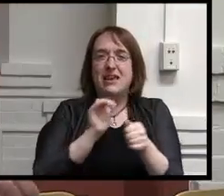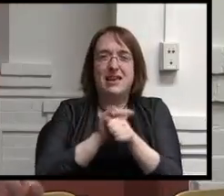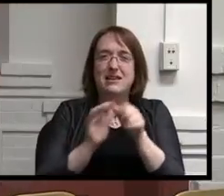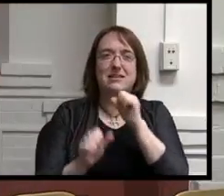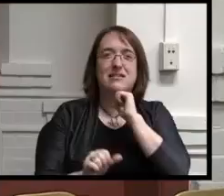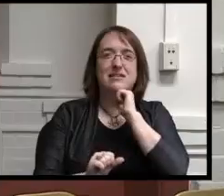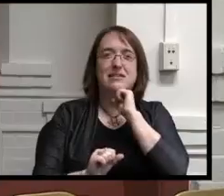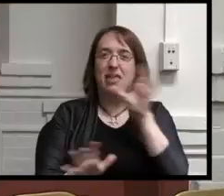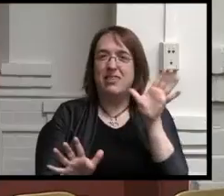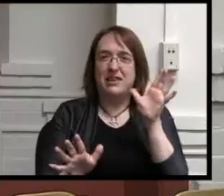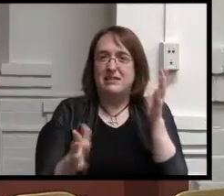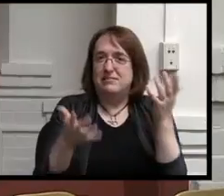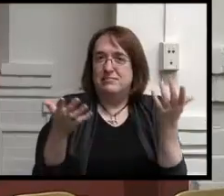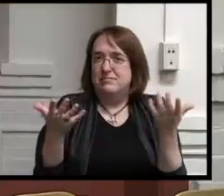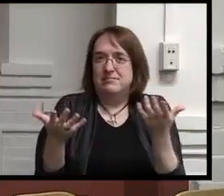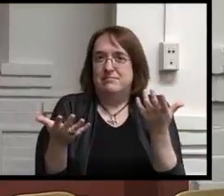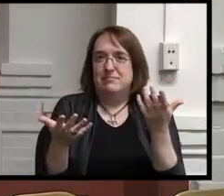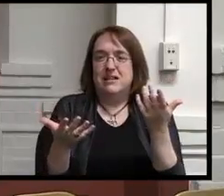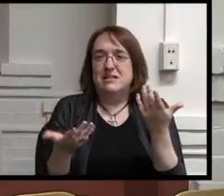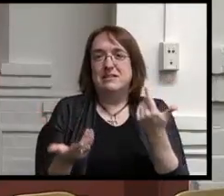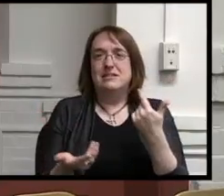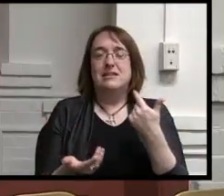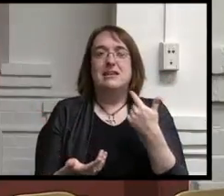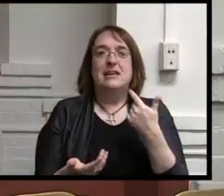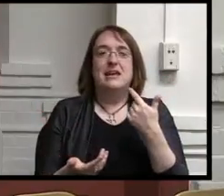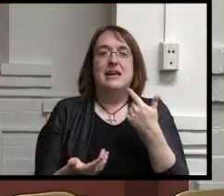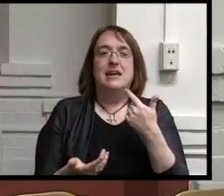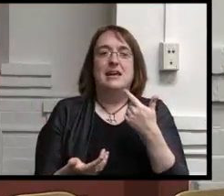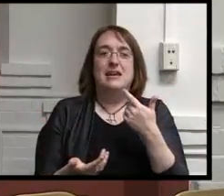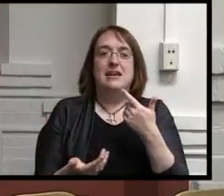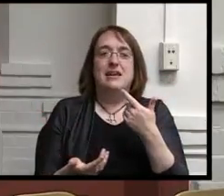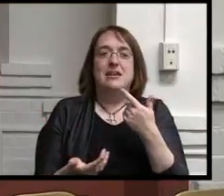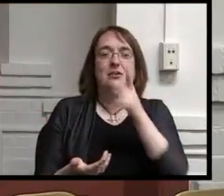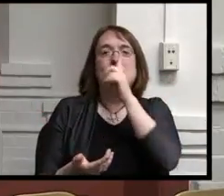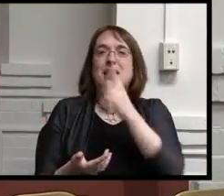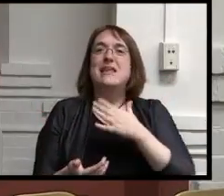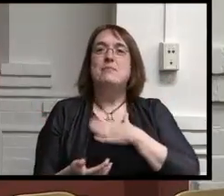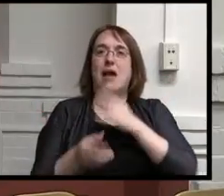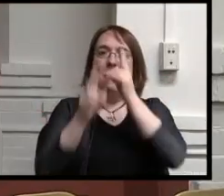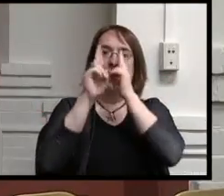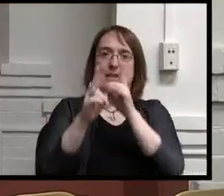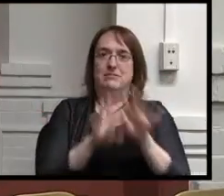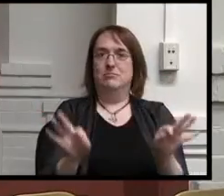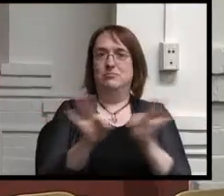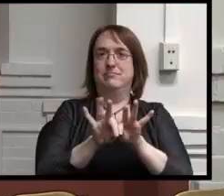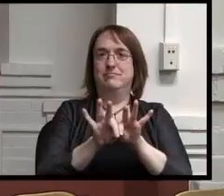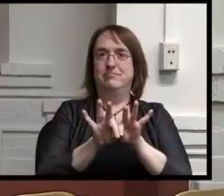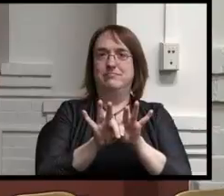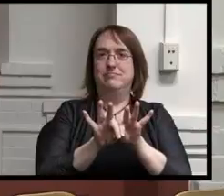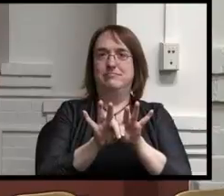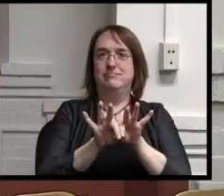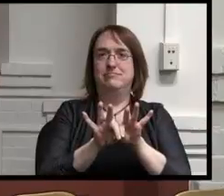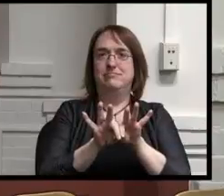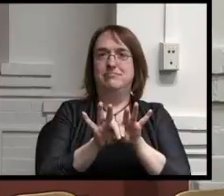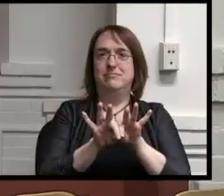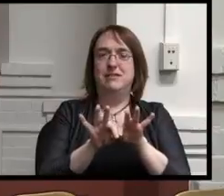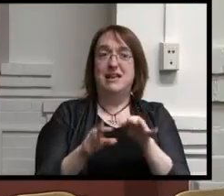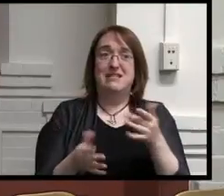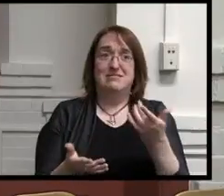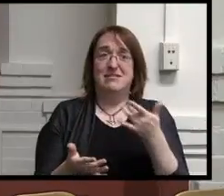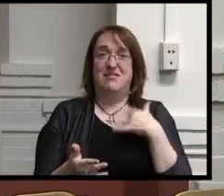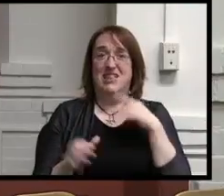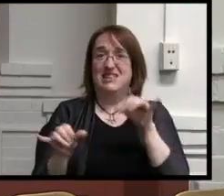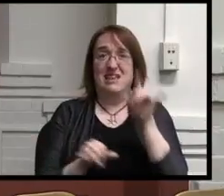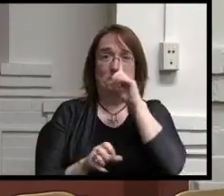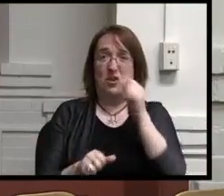that. Because my honor and integrity is so important to me that I would never want you to think that of me or anyone else that's worked on the